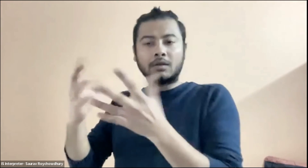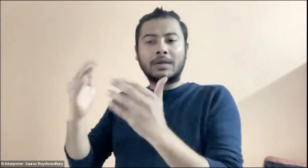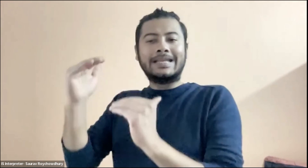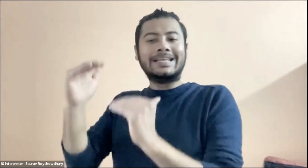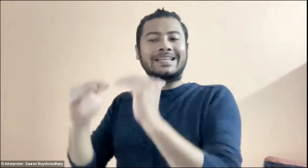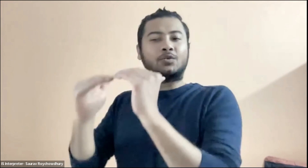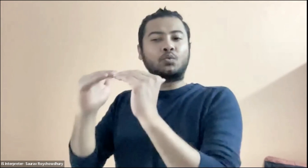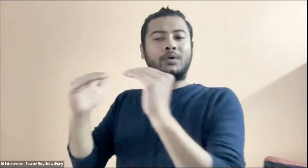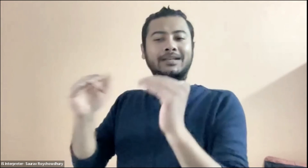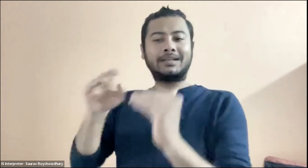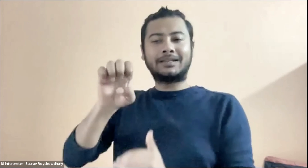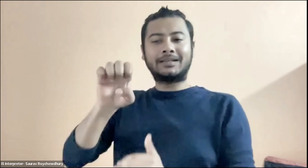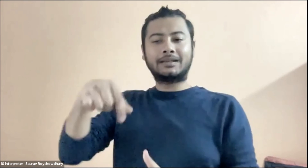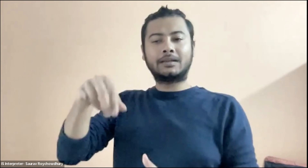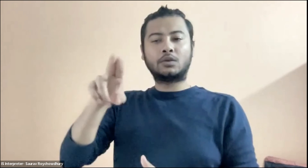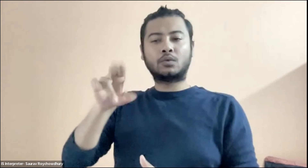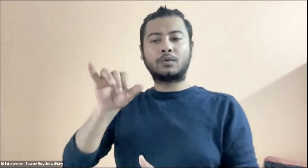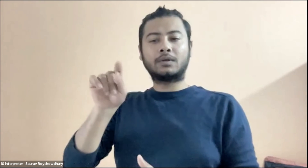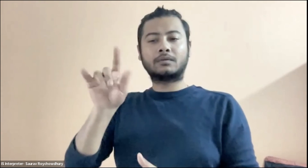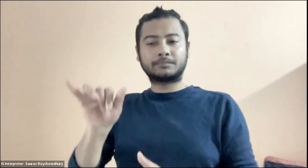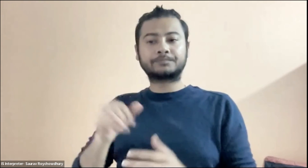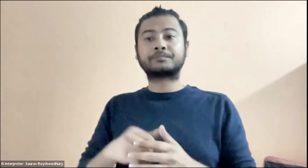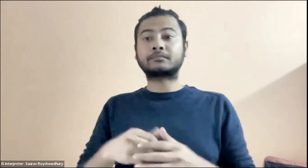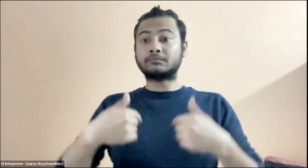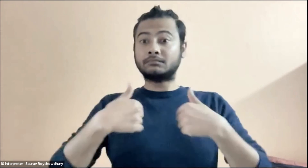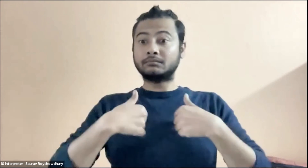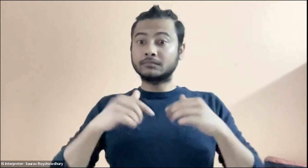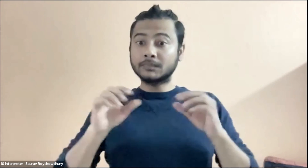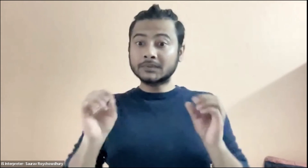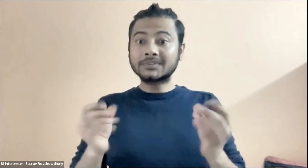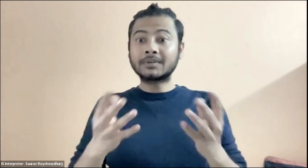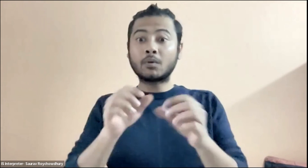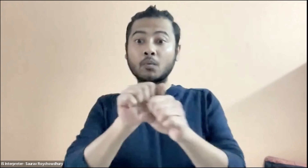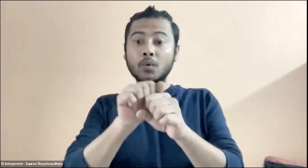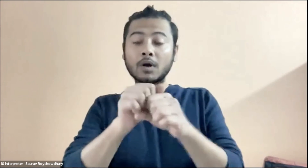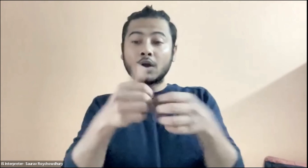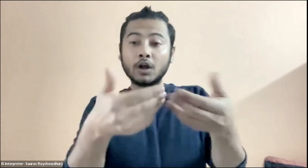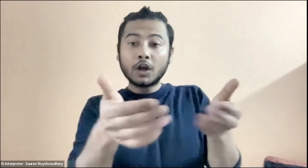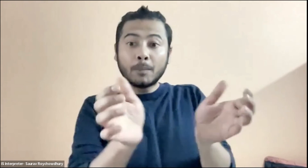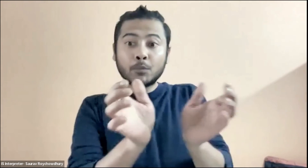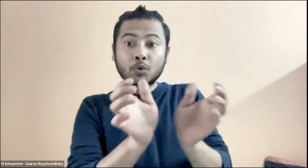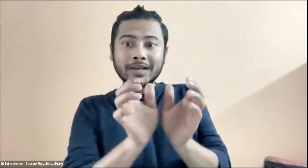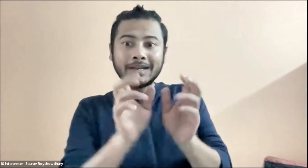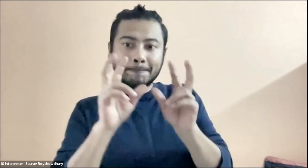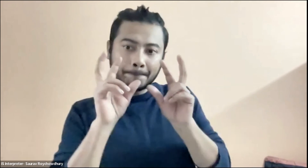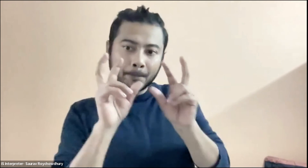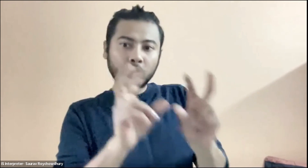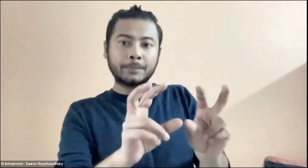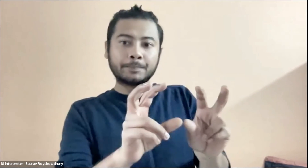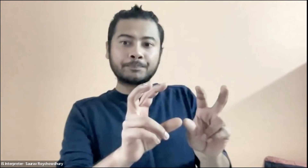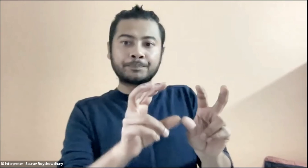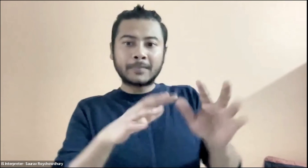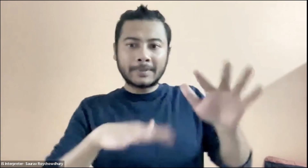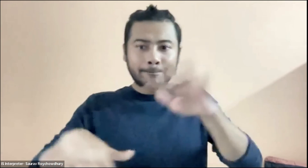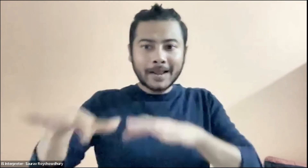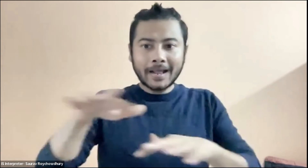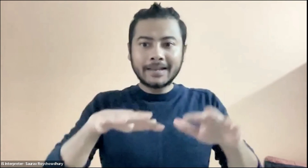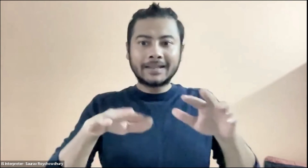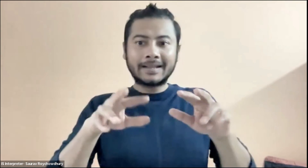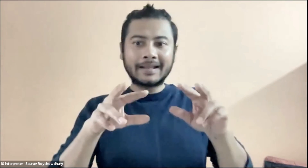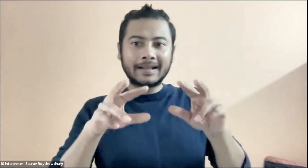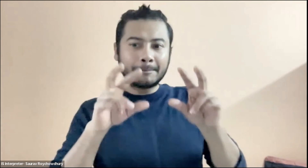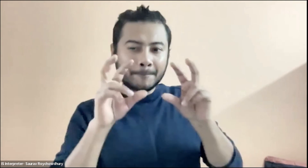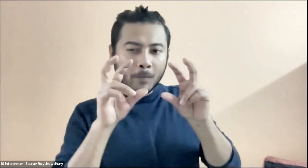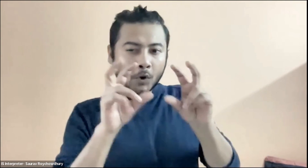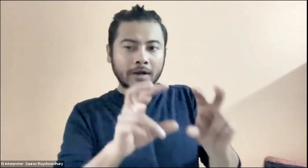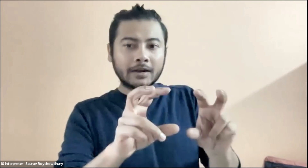career, this community monitoring or community-based planning and monitoring of things was a new concept that was coming